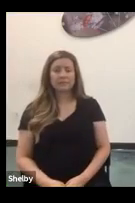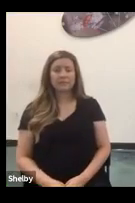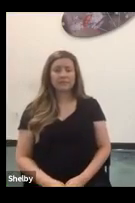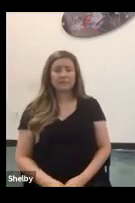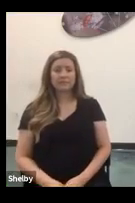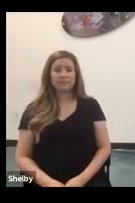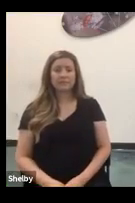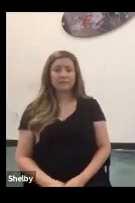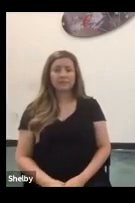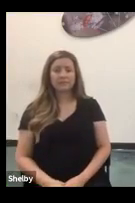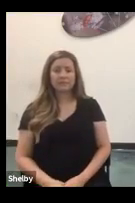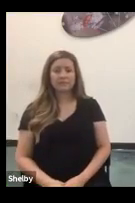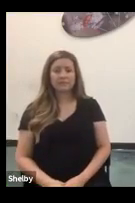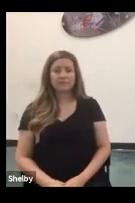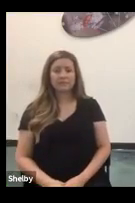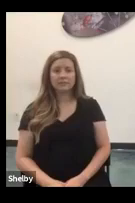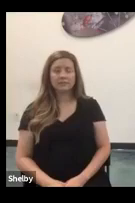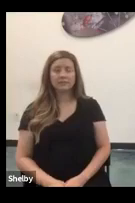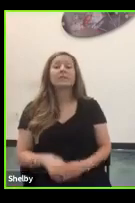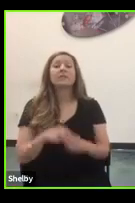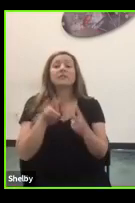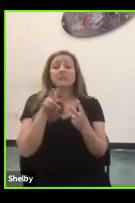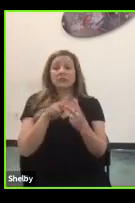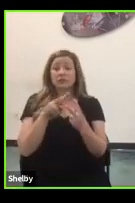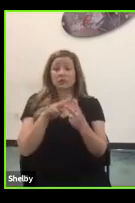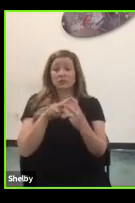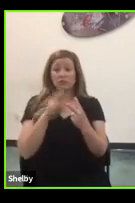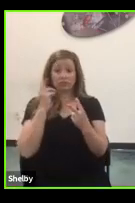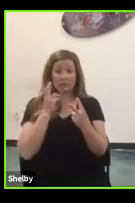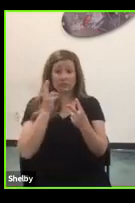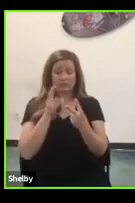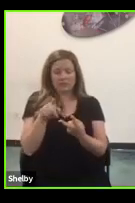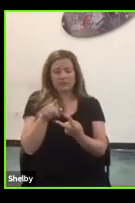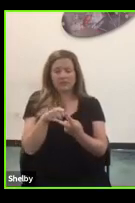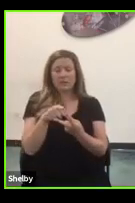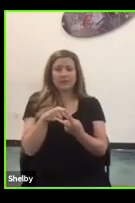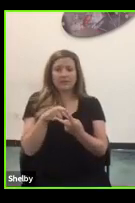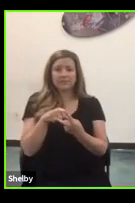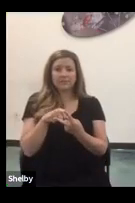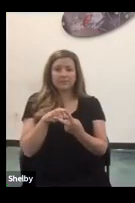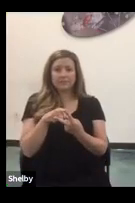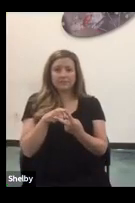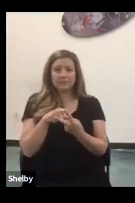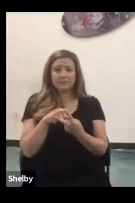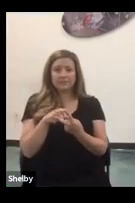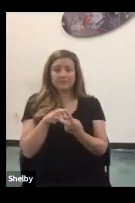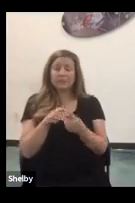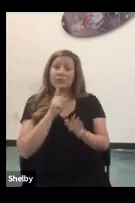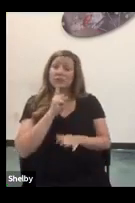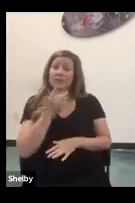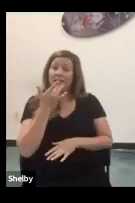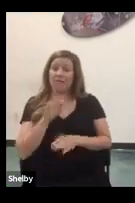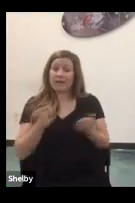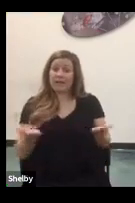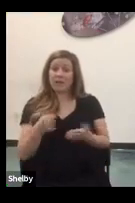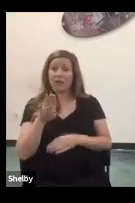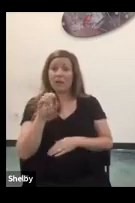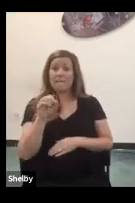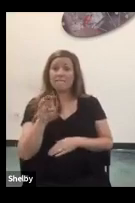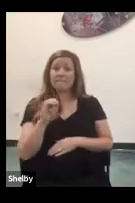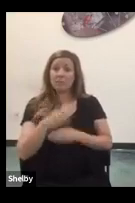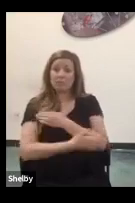Yeah, so 2 reasons for that. One is that we do not, so we are really lucky here in Boone County. We have a